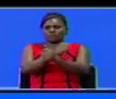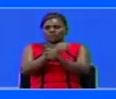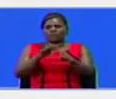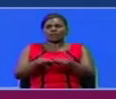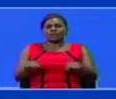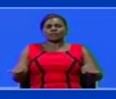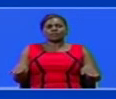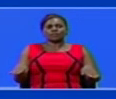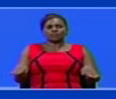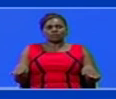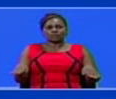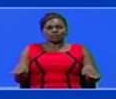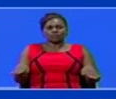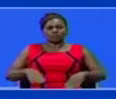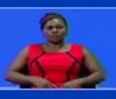land.